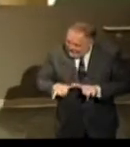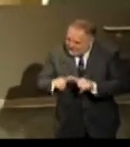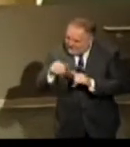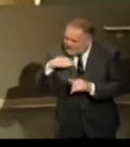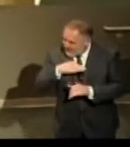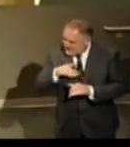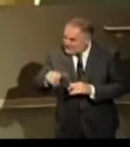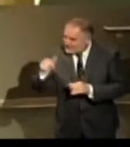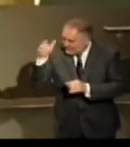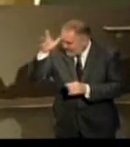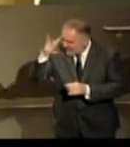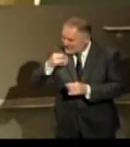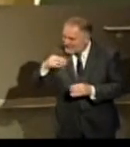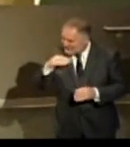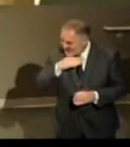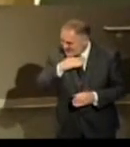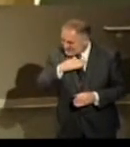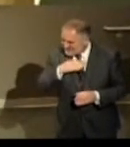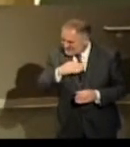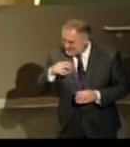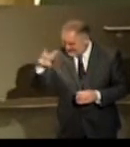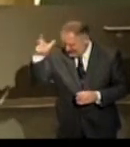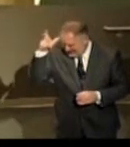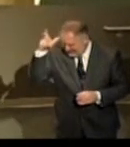Here is the lie he's perpetrating today, found in